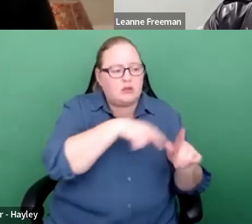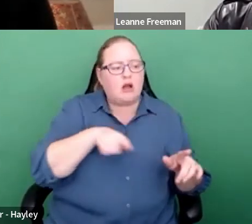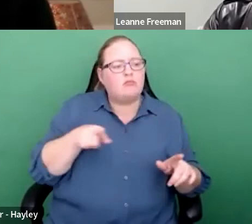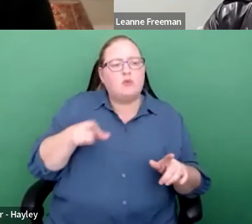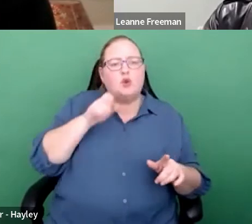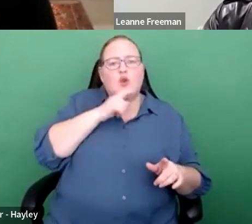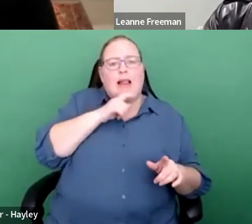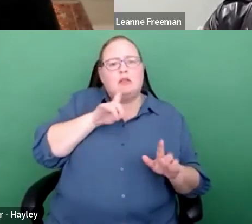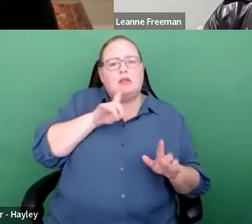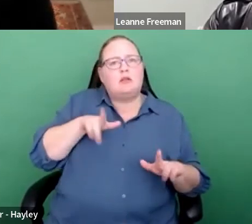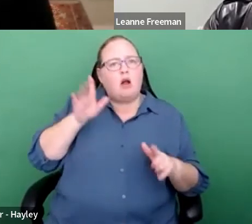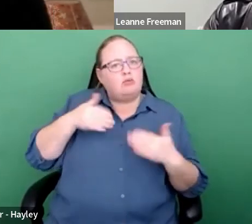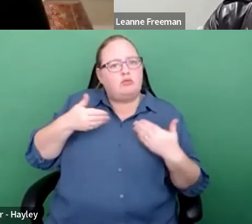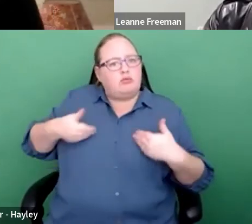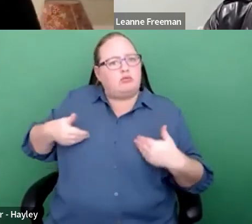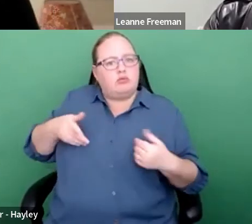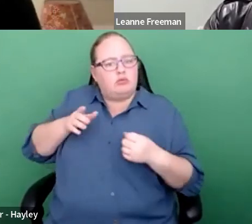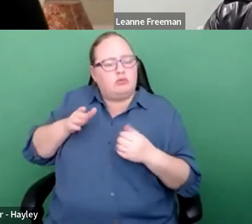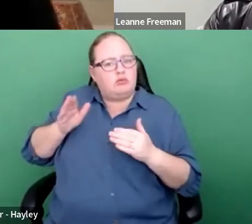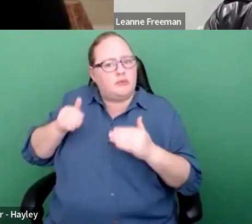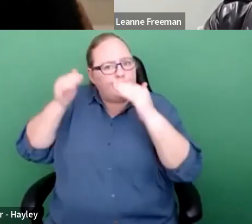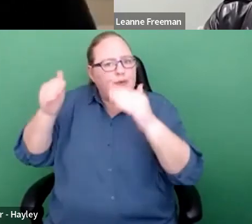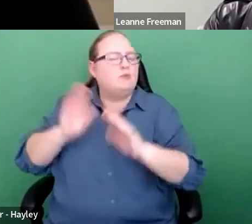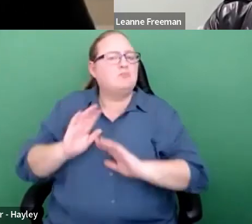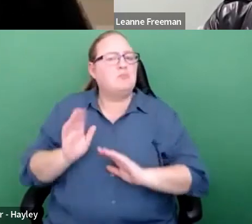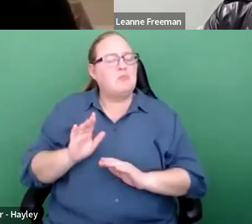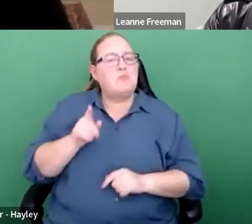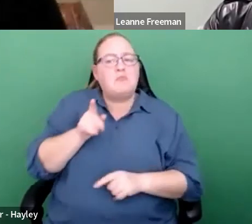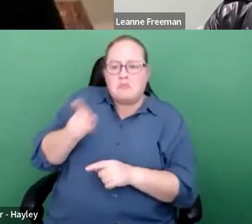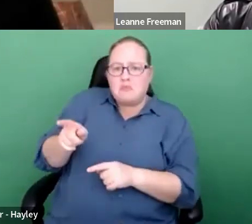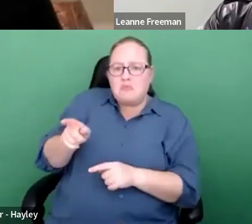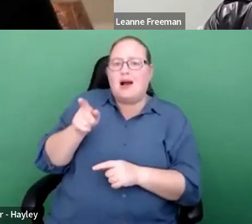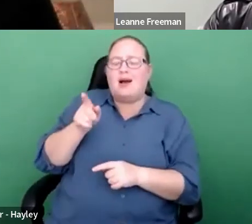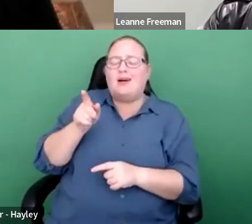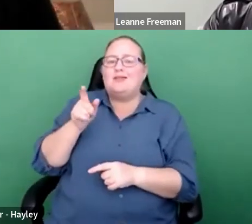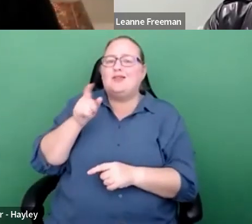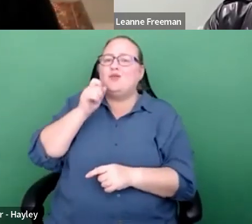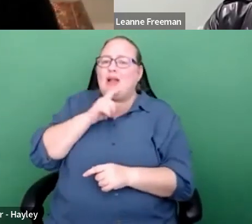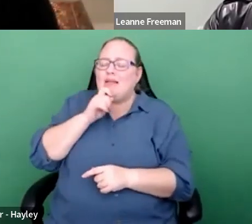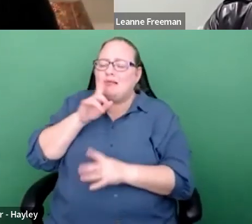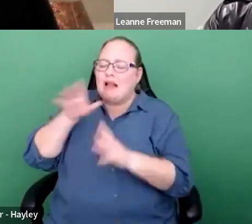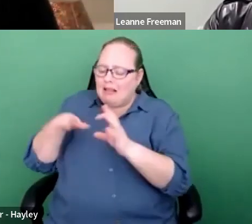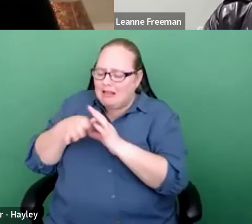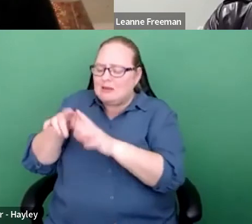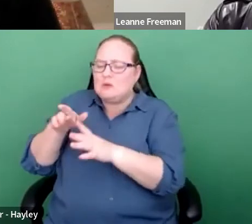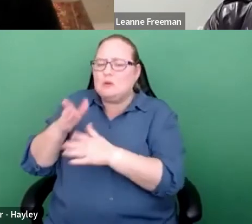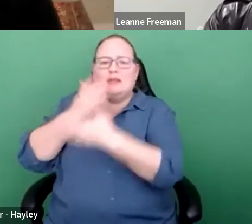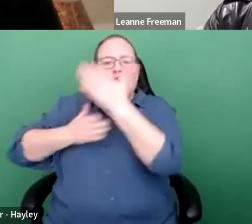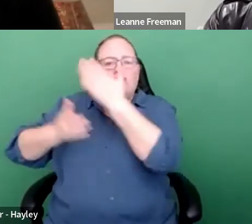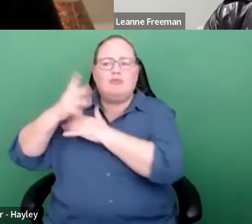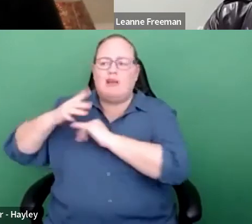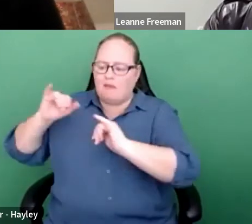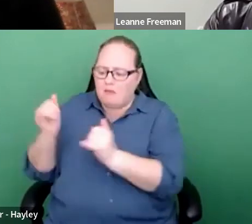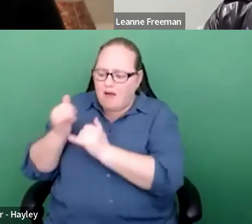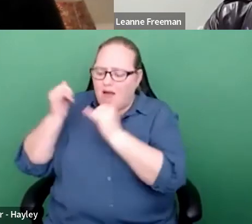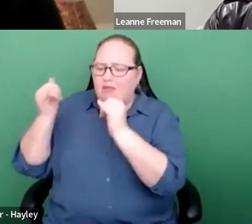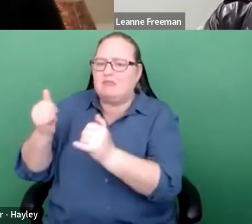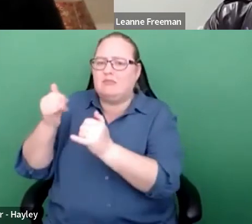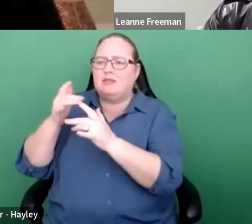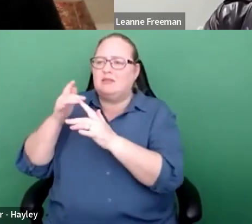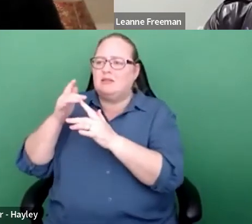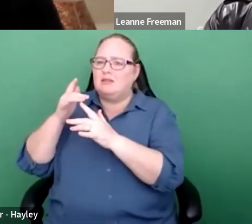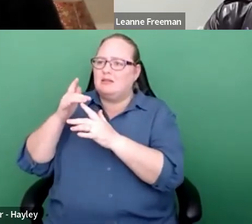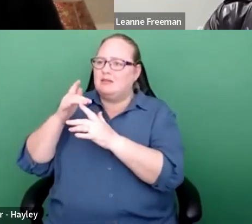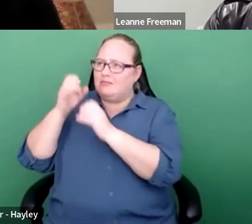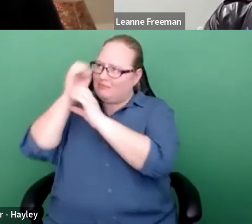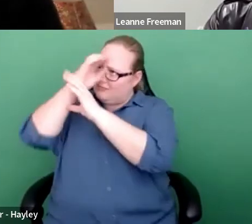artistic history, a certain form of, people living there and partying there. So there's a very different history that is evoked of Chelsea. So I think it's also about certain